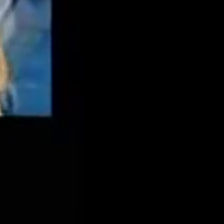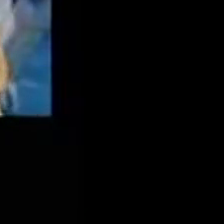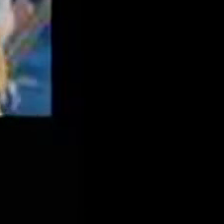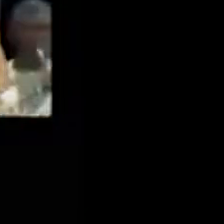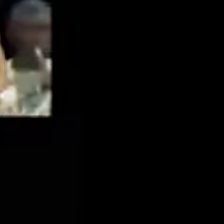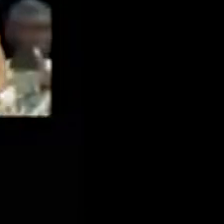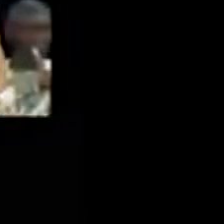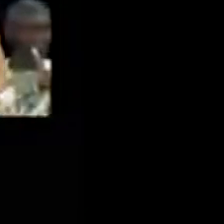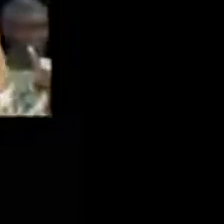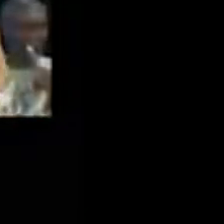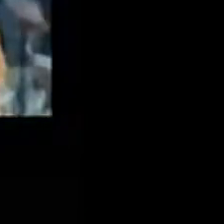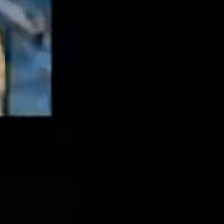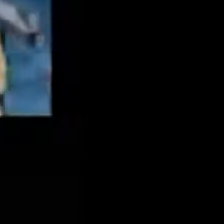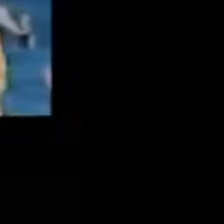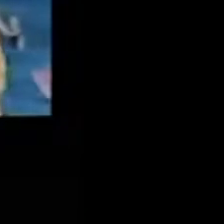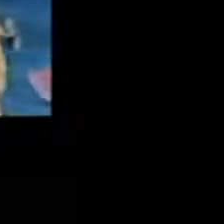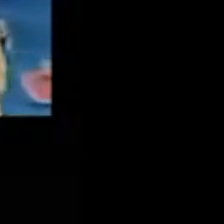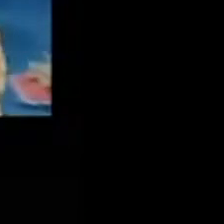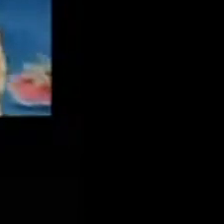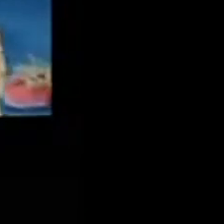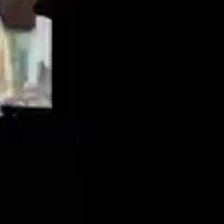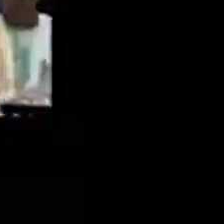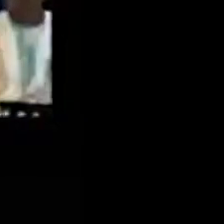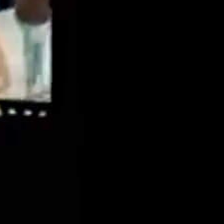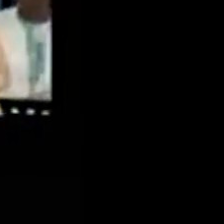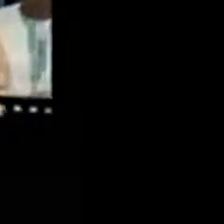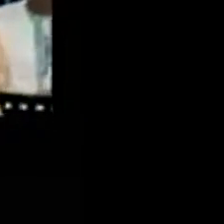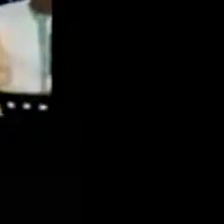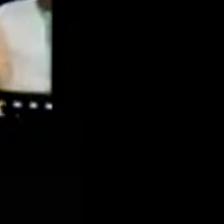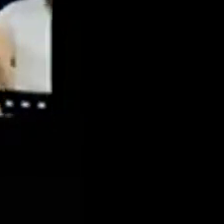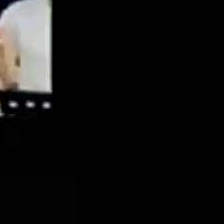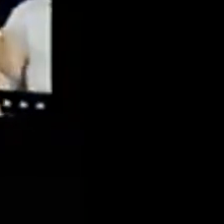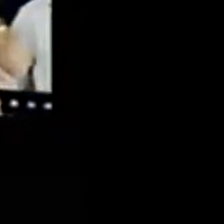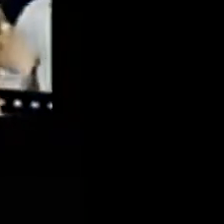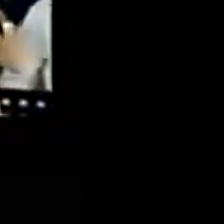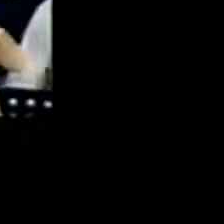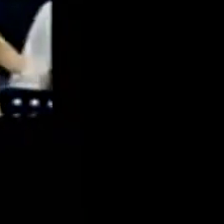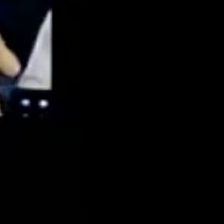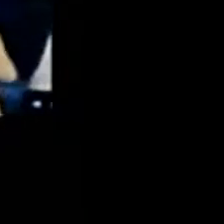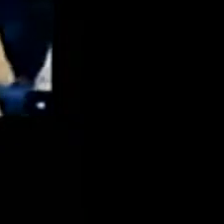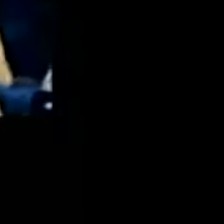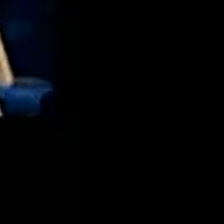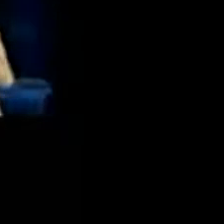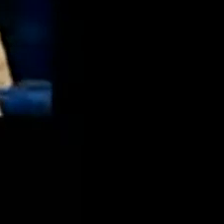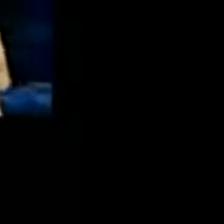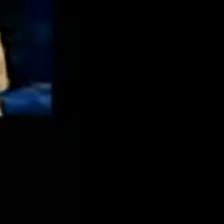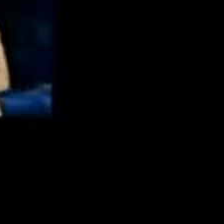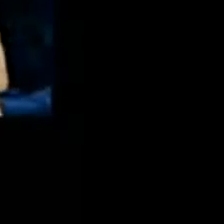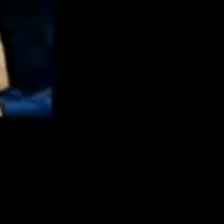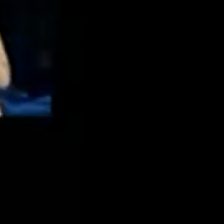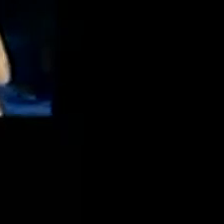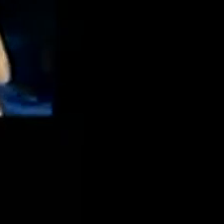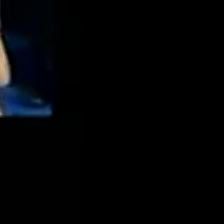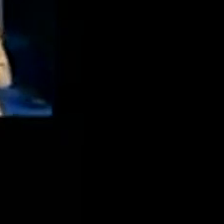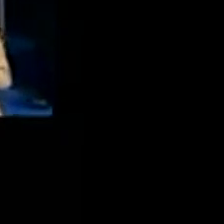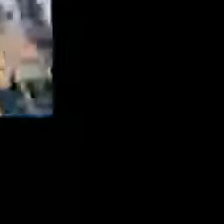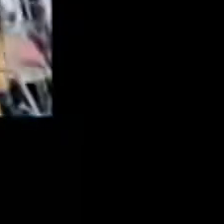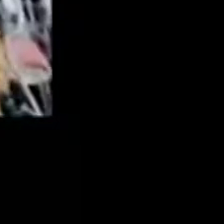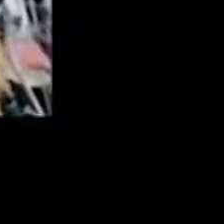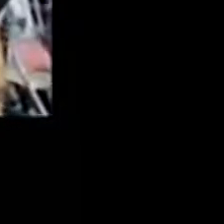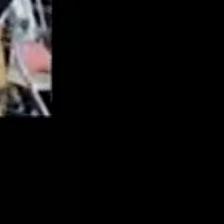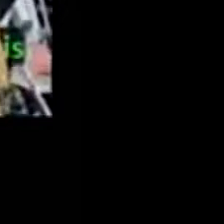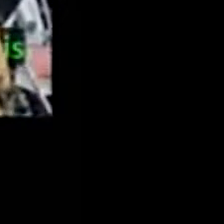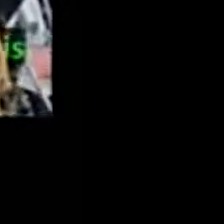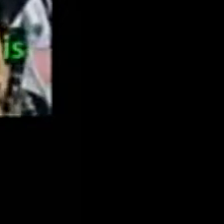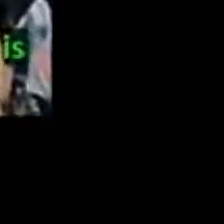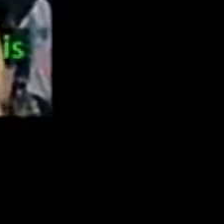it is turn to smile at last the days of whipping you see no more